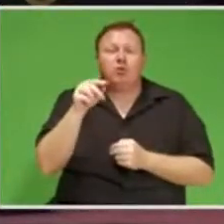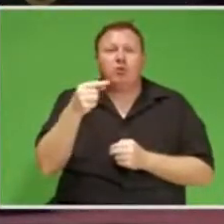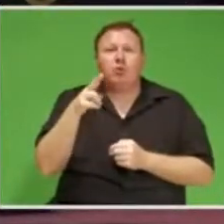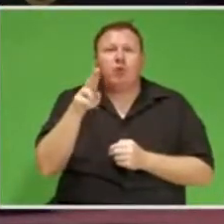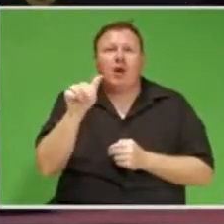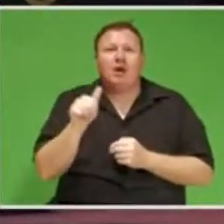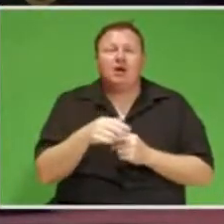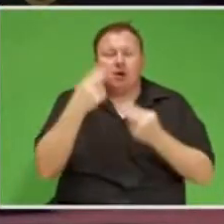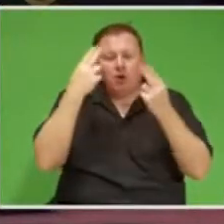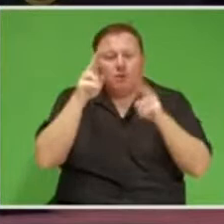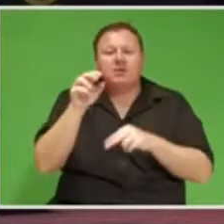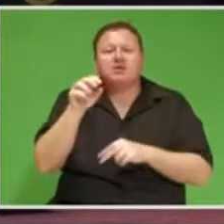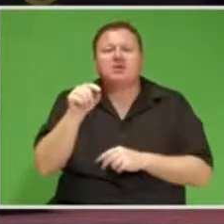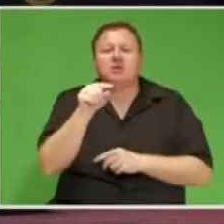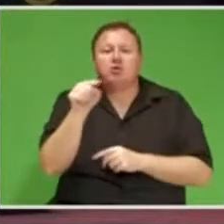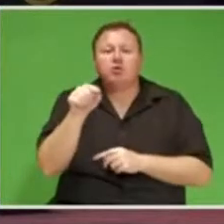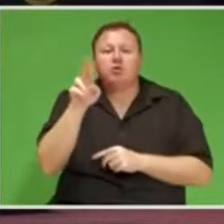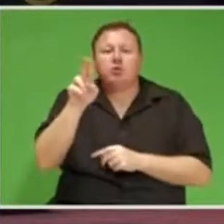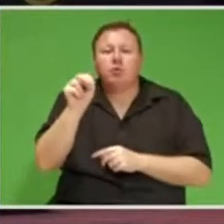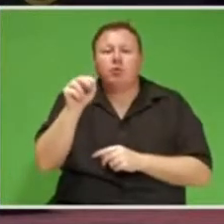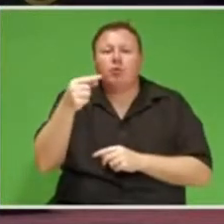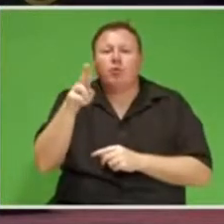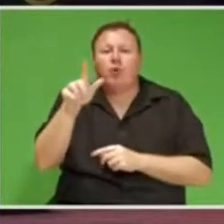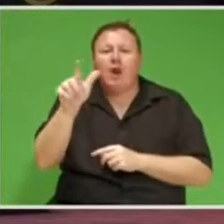Honorable Zungula.